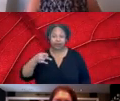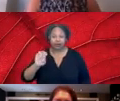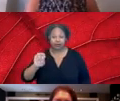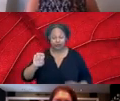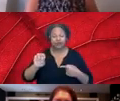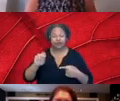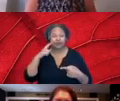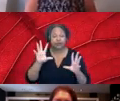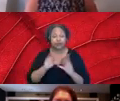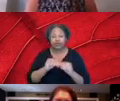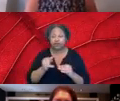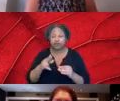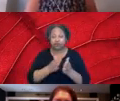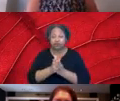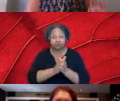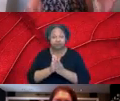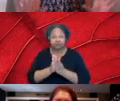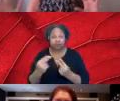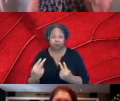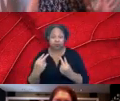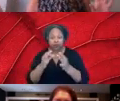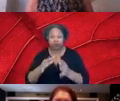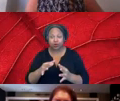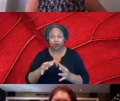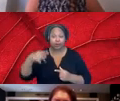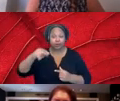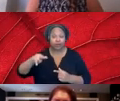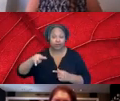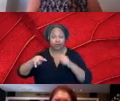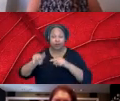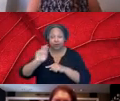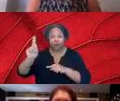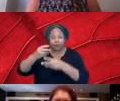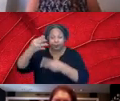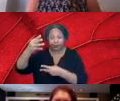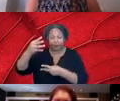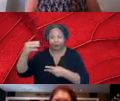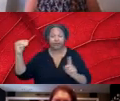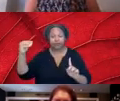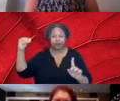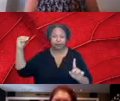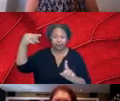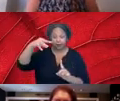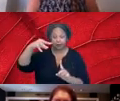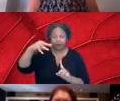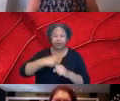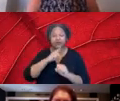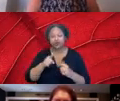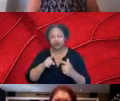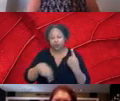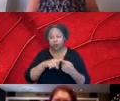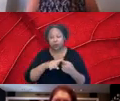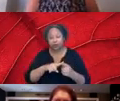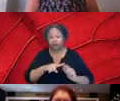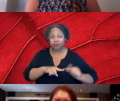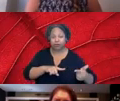screen by right-clicking and selecting pin. So that'll make sure that she does not disappear as speakers come on and